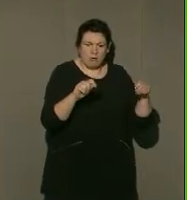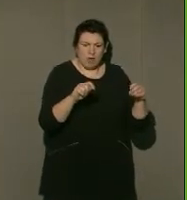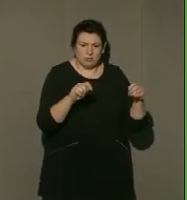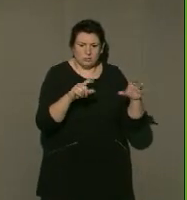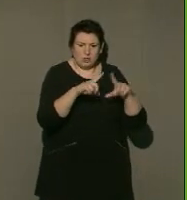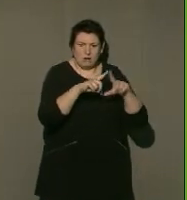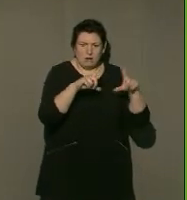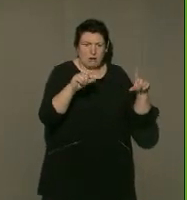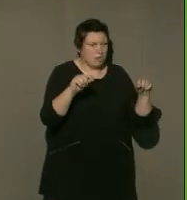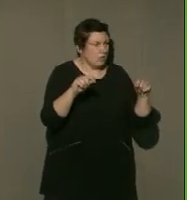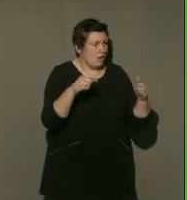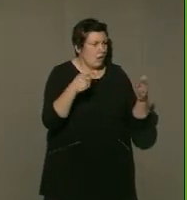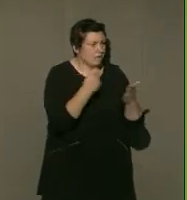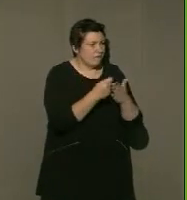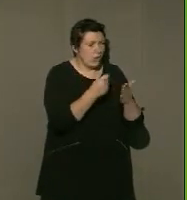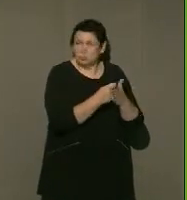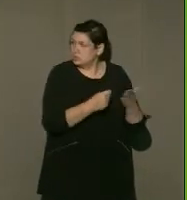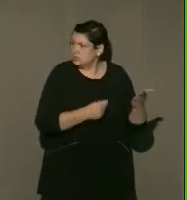Card vote.